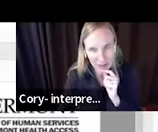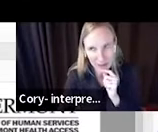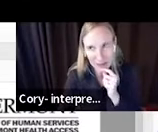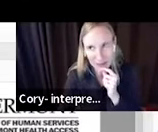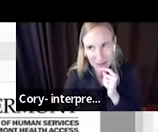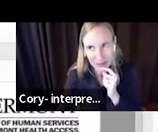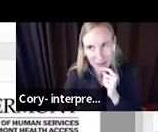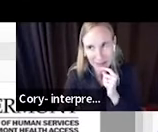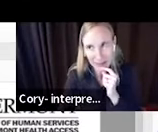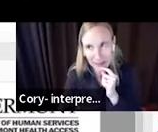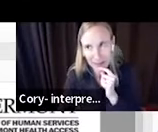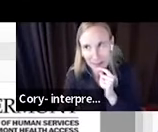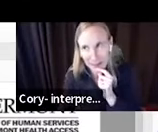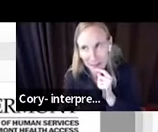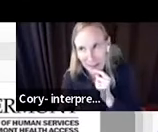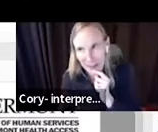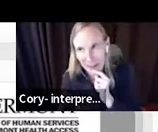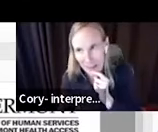talking.